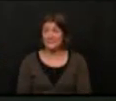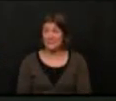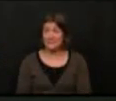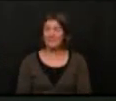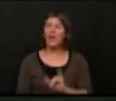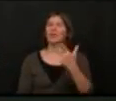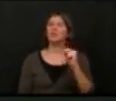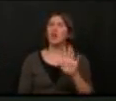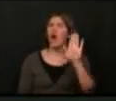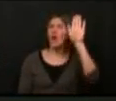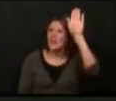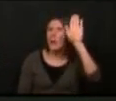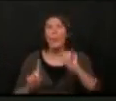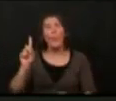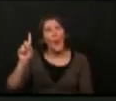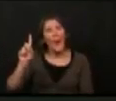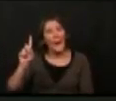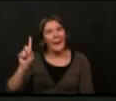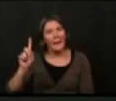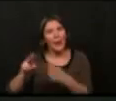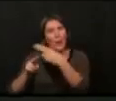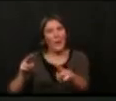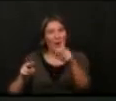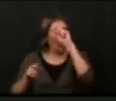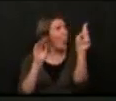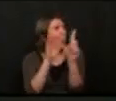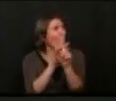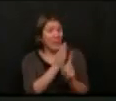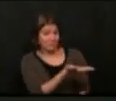Just real quickly, I just thought of it. No.